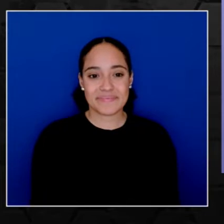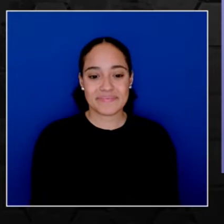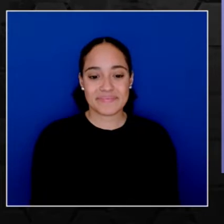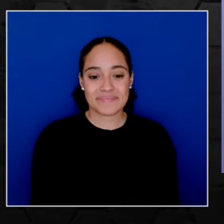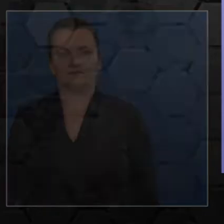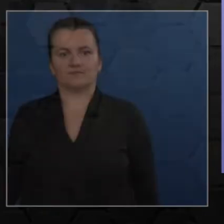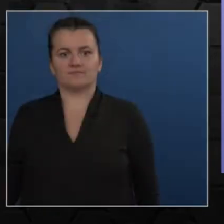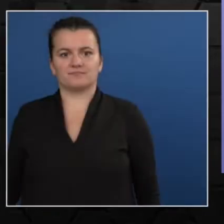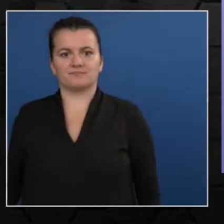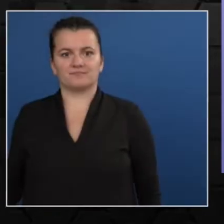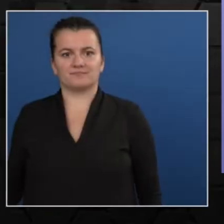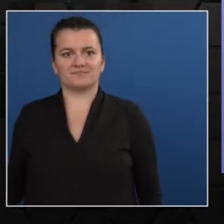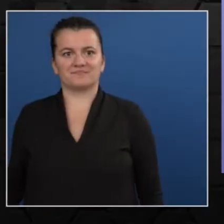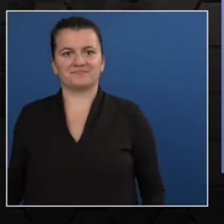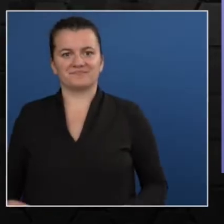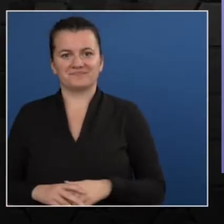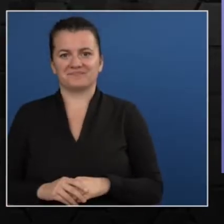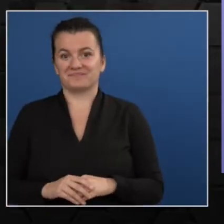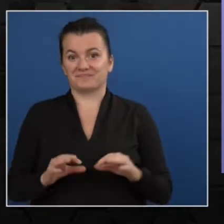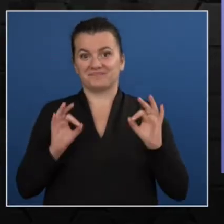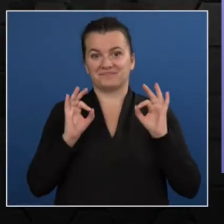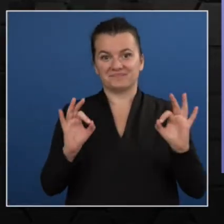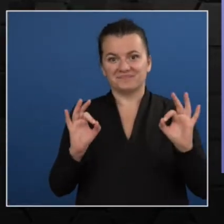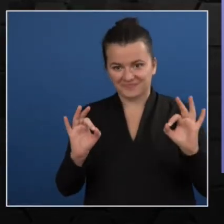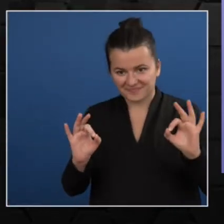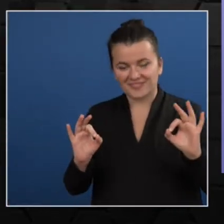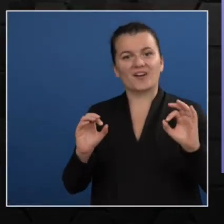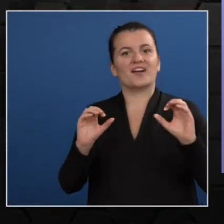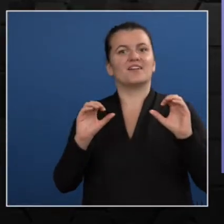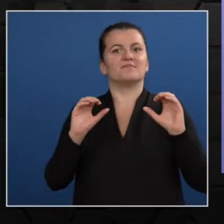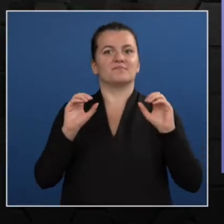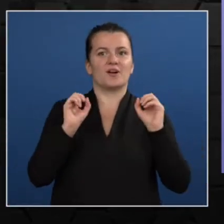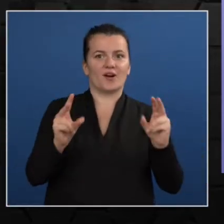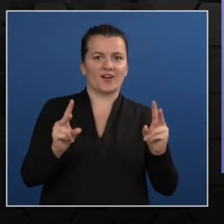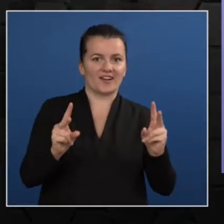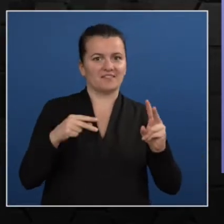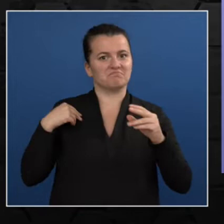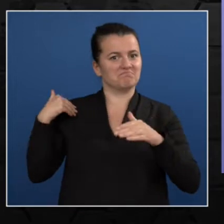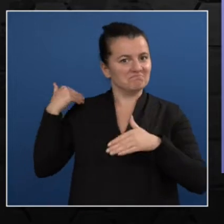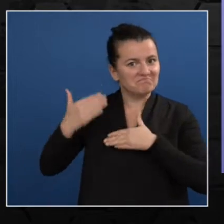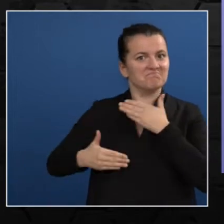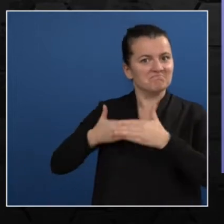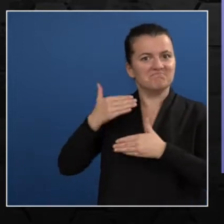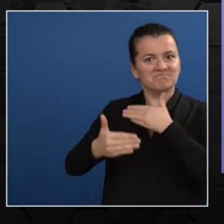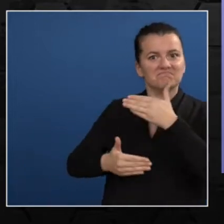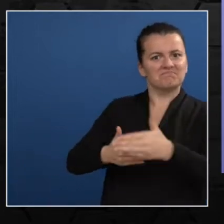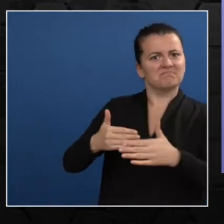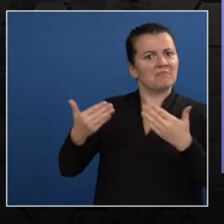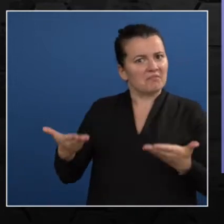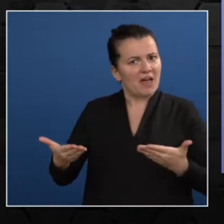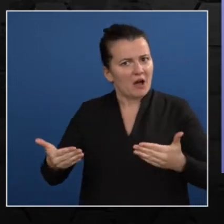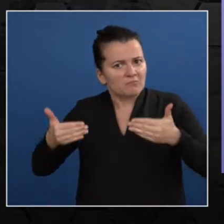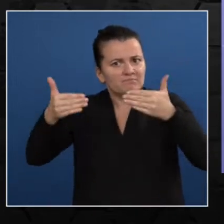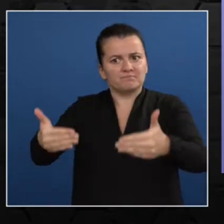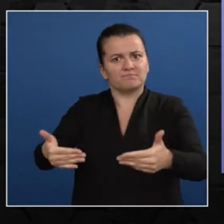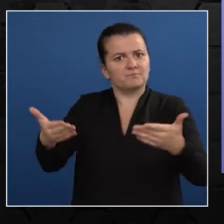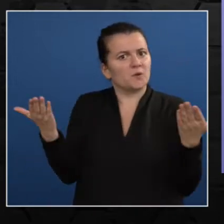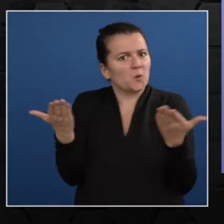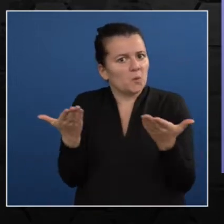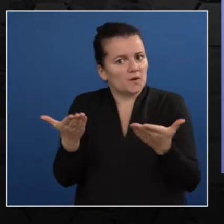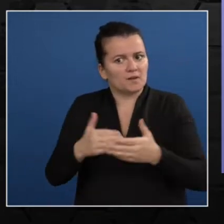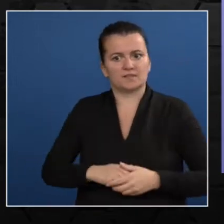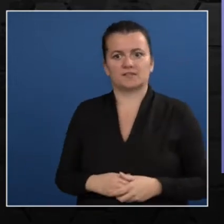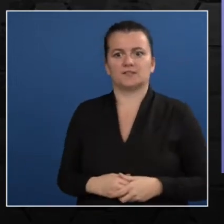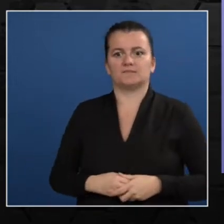it's one session until we wrap it up. We both wrap it up, right? So what is the next session we are looking at?